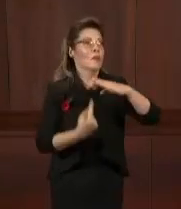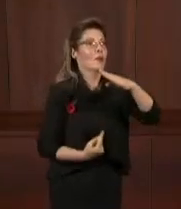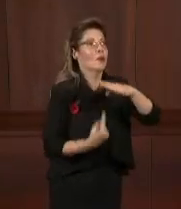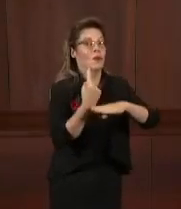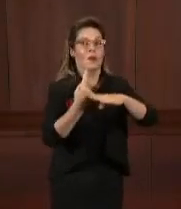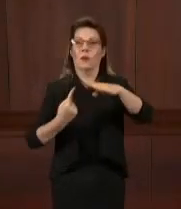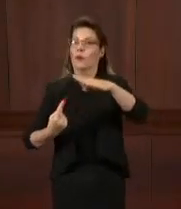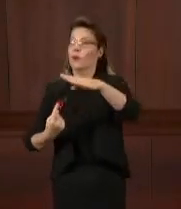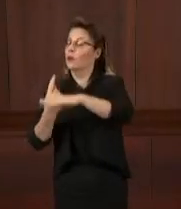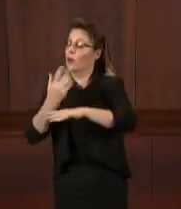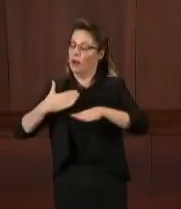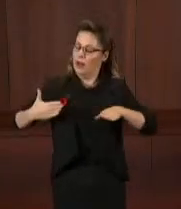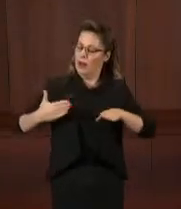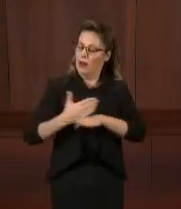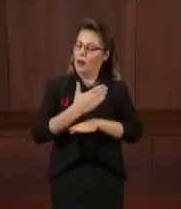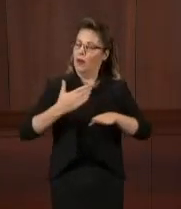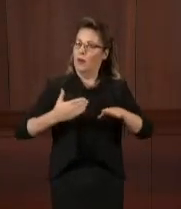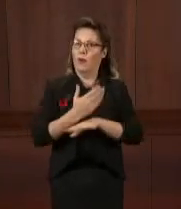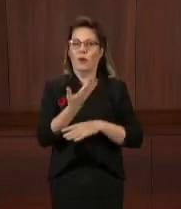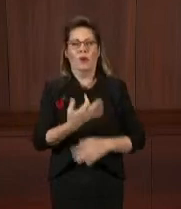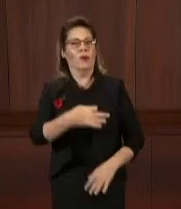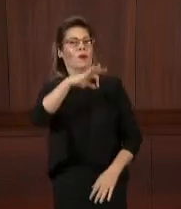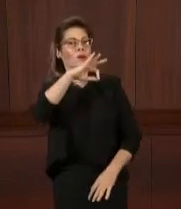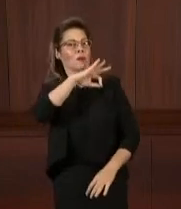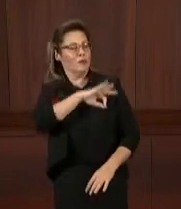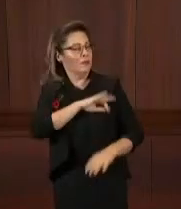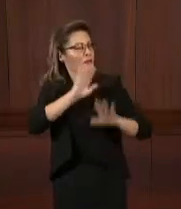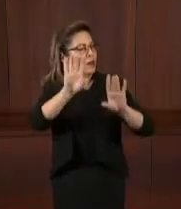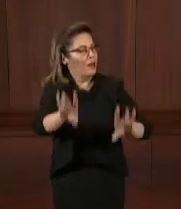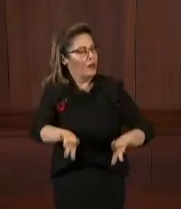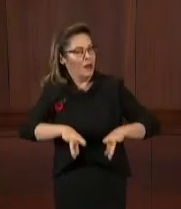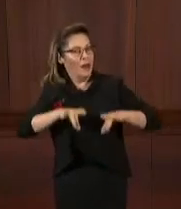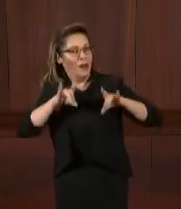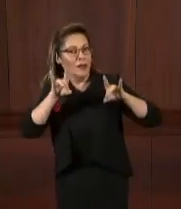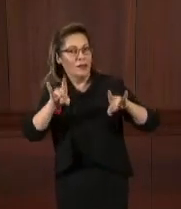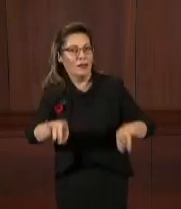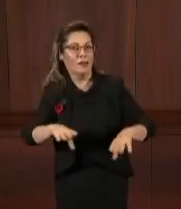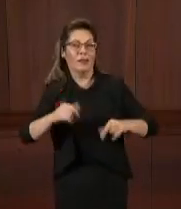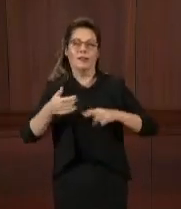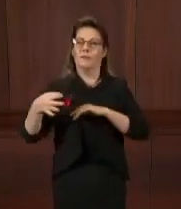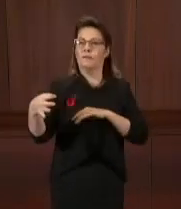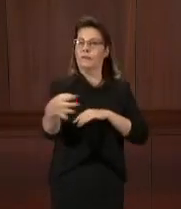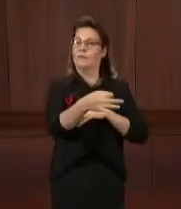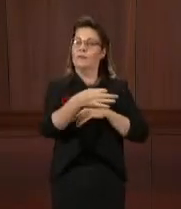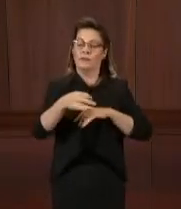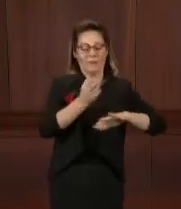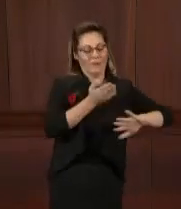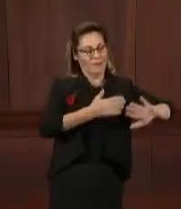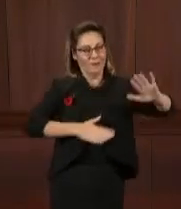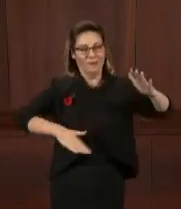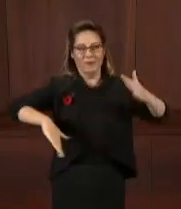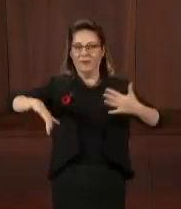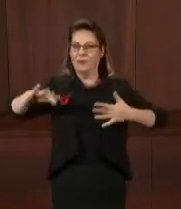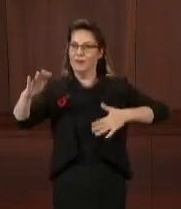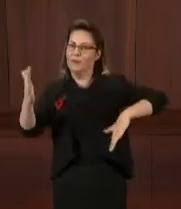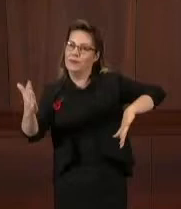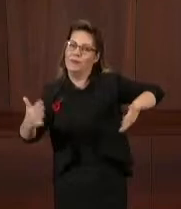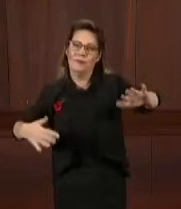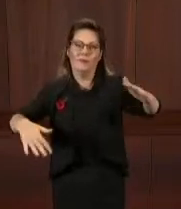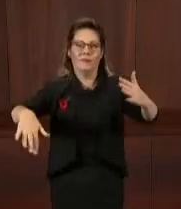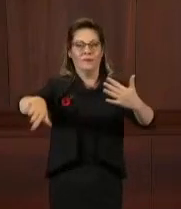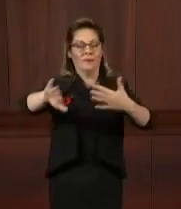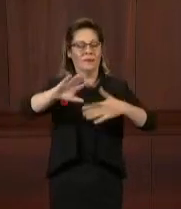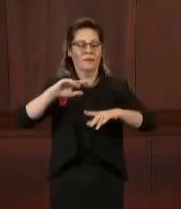We've golden soil and wealth for toil. Our home is girt by